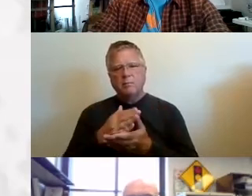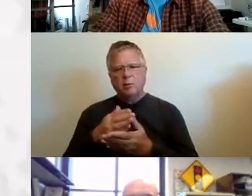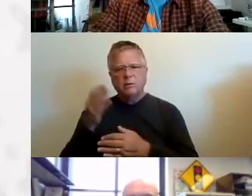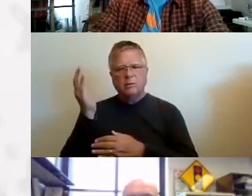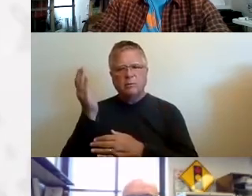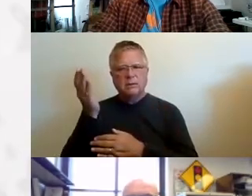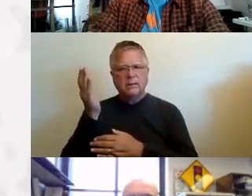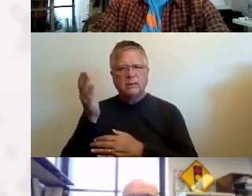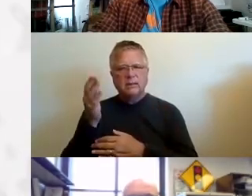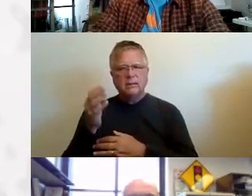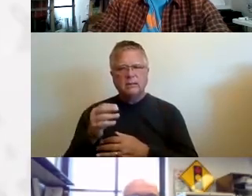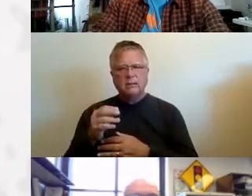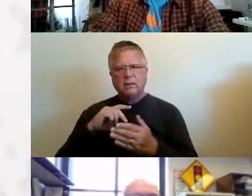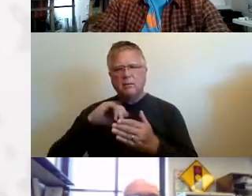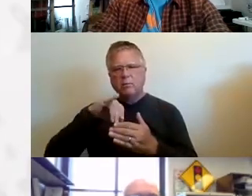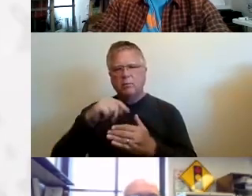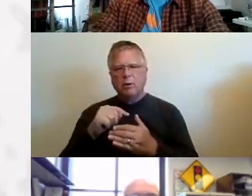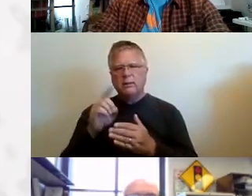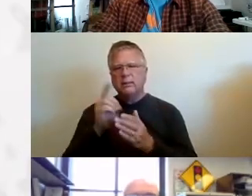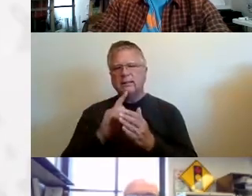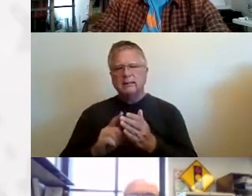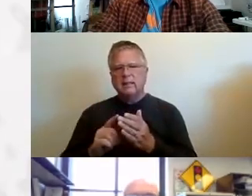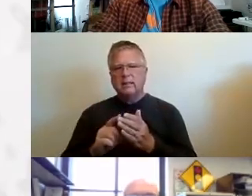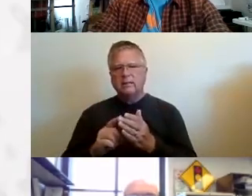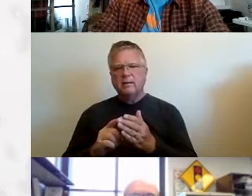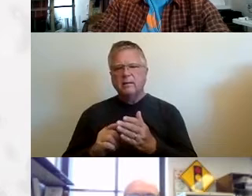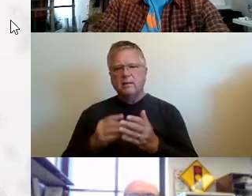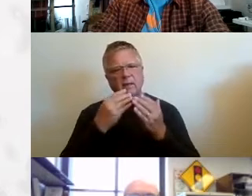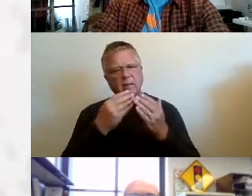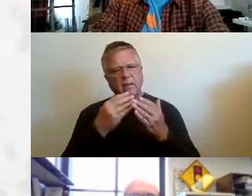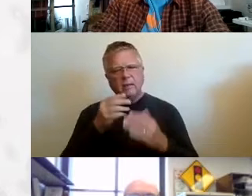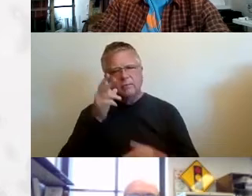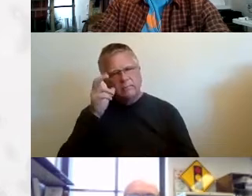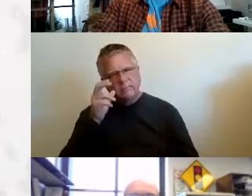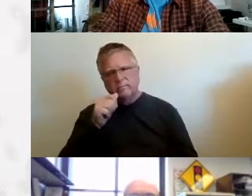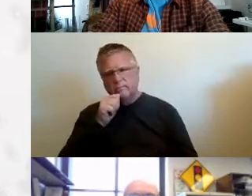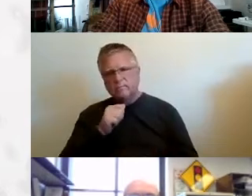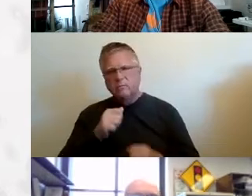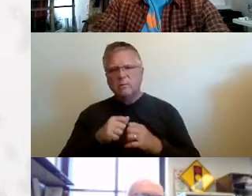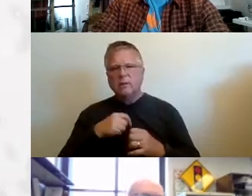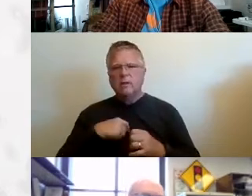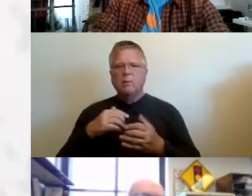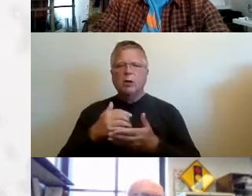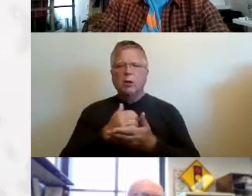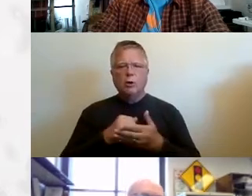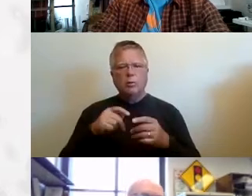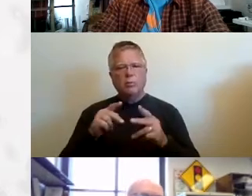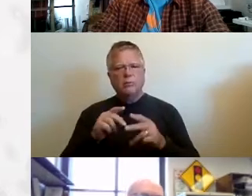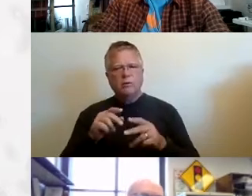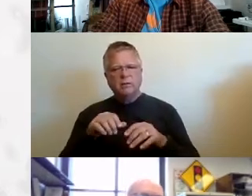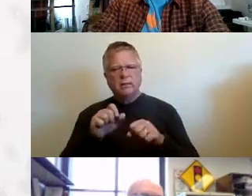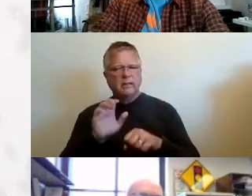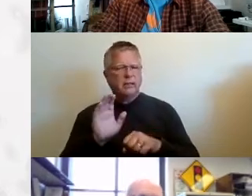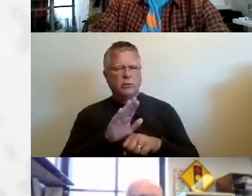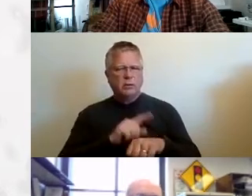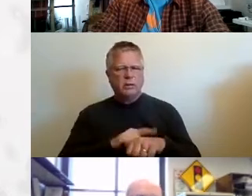today. That's the project design. Thank you for listening to me. I hope I earned the privilege of your time. Nick,